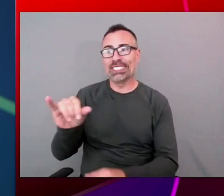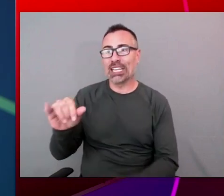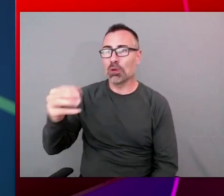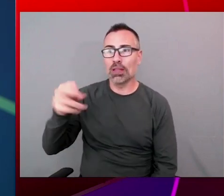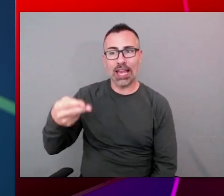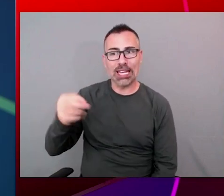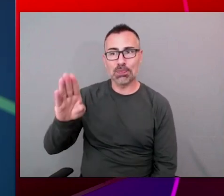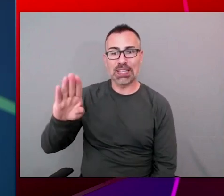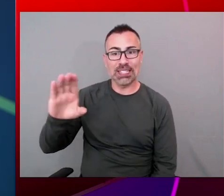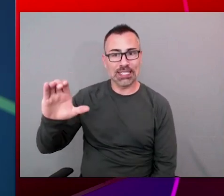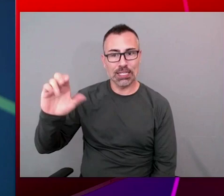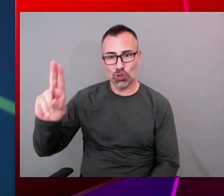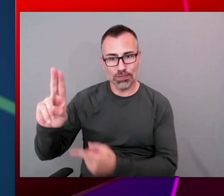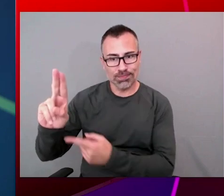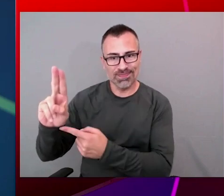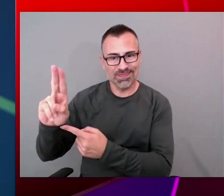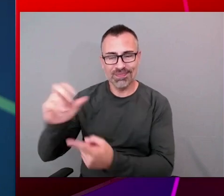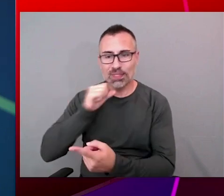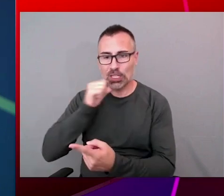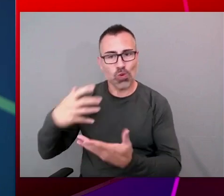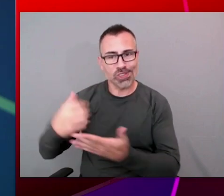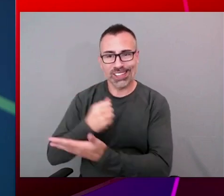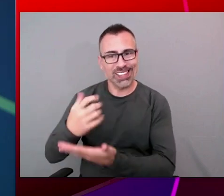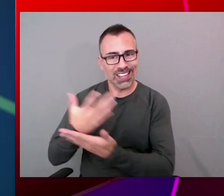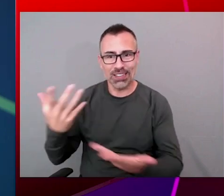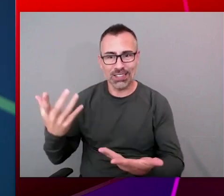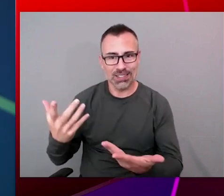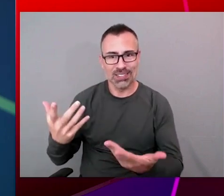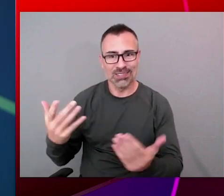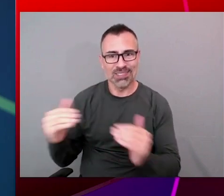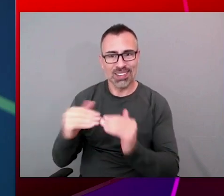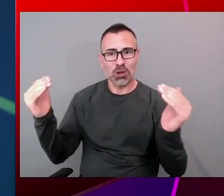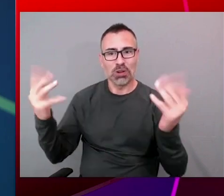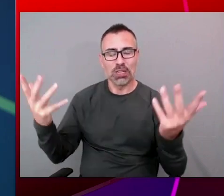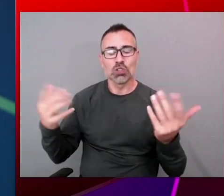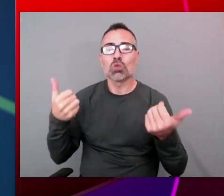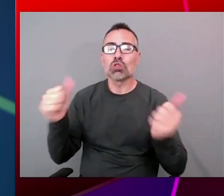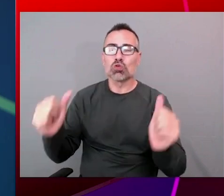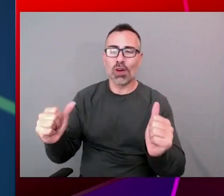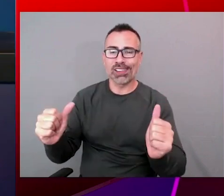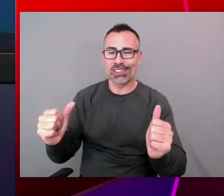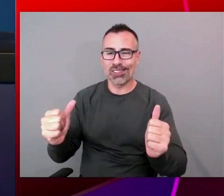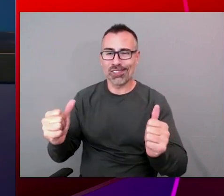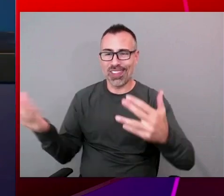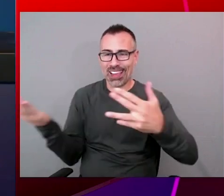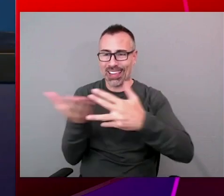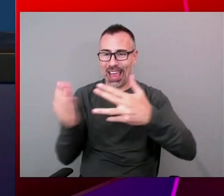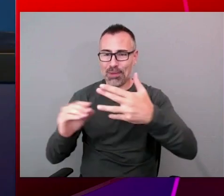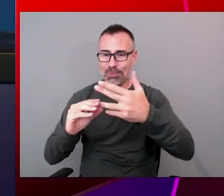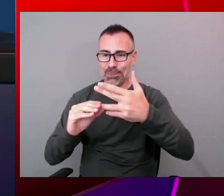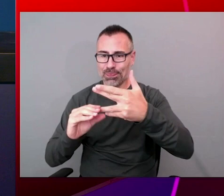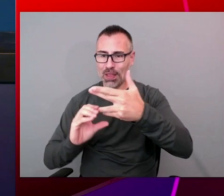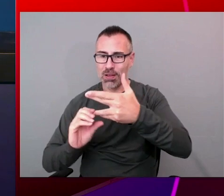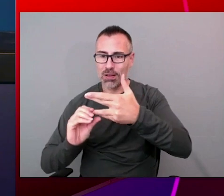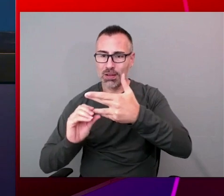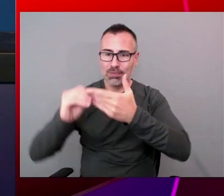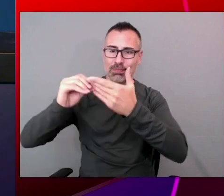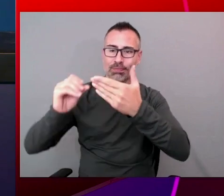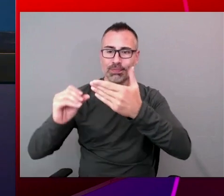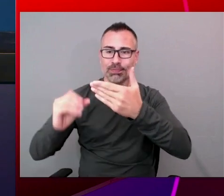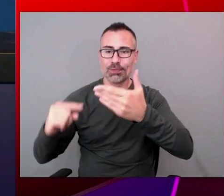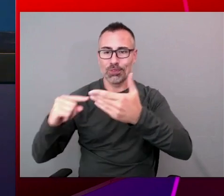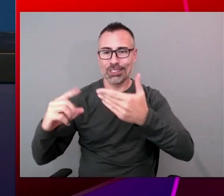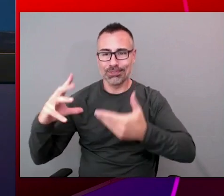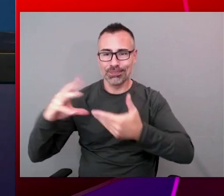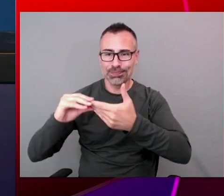opportunity, funding, resources, and so we're trying to close that gap. Okay, cool. So I heard you had a pre-launch. Yes.